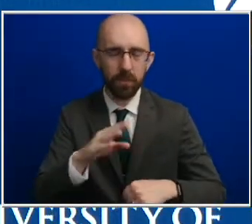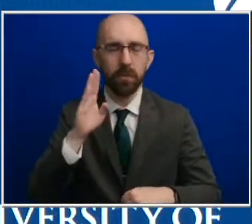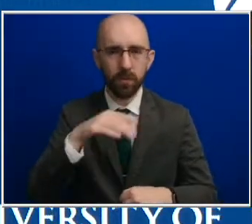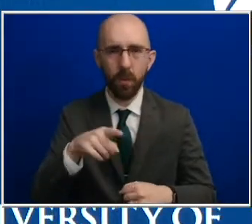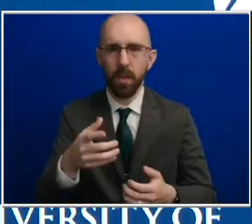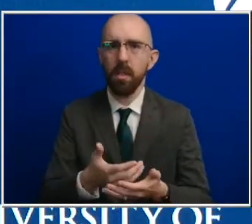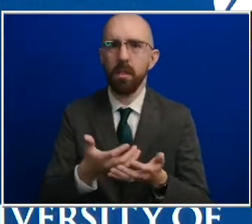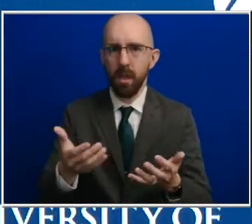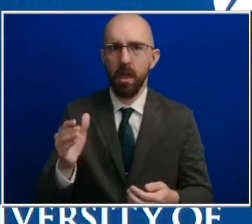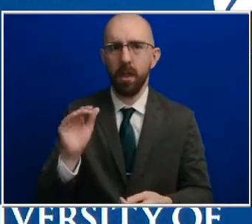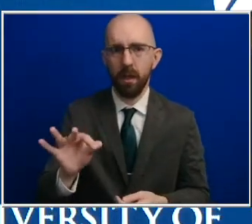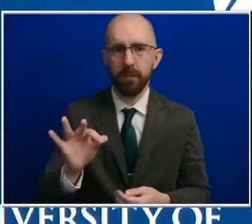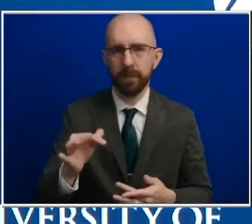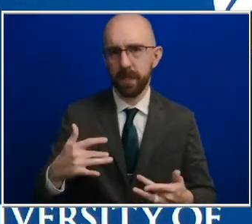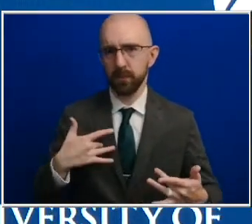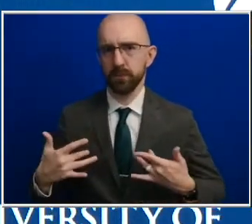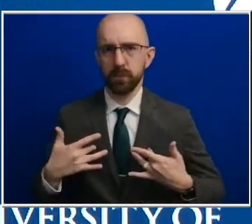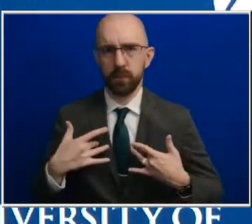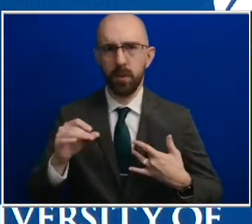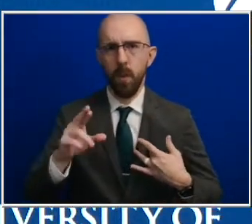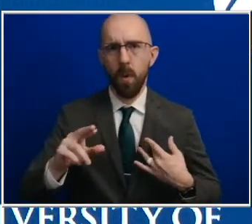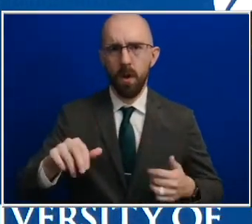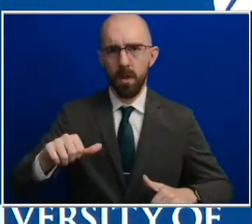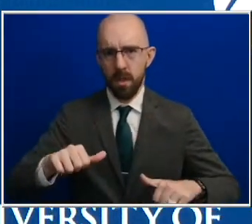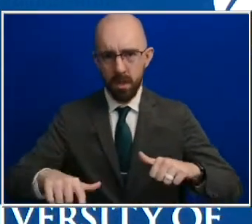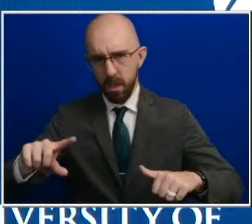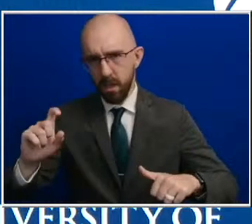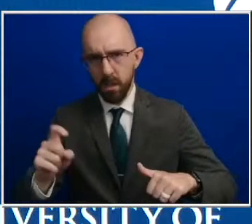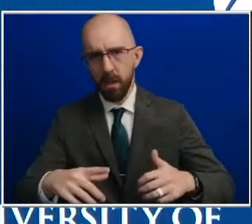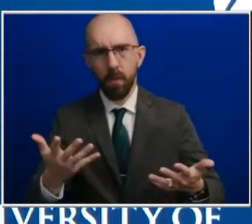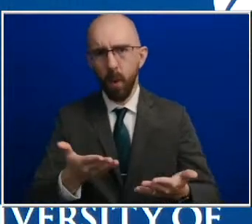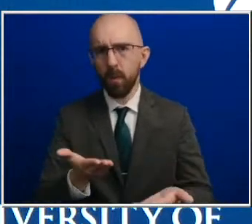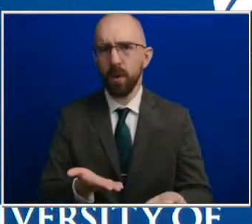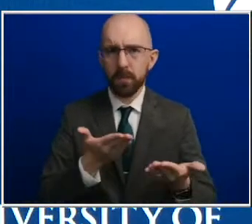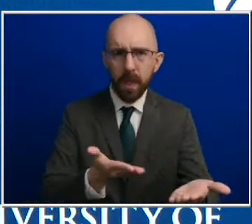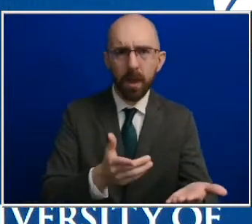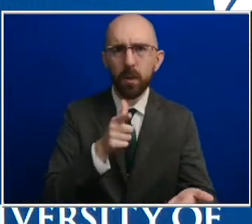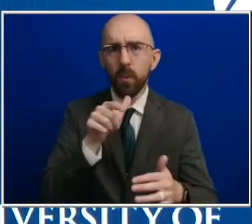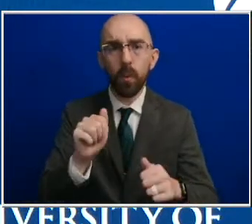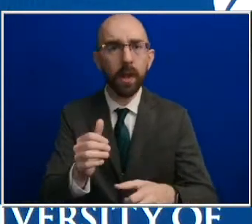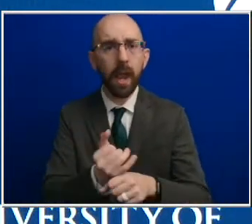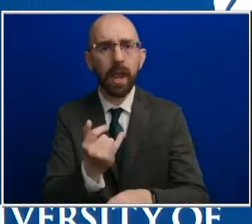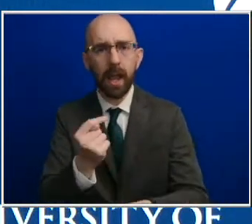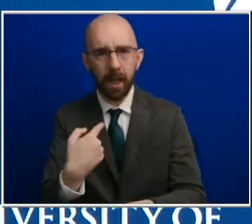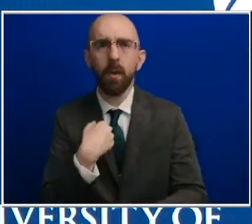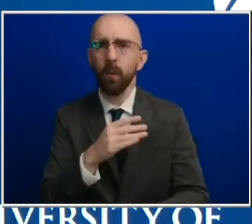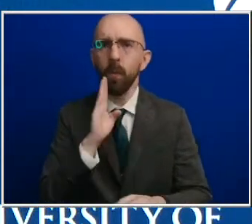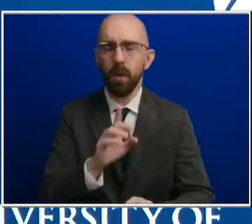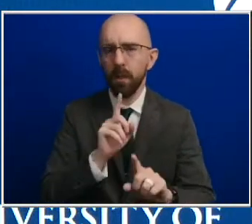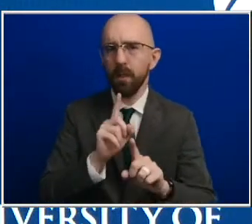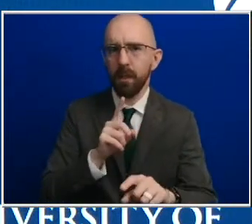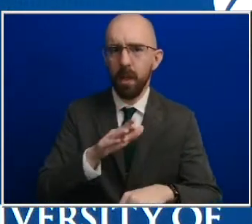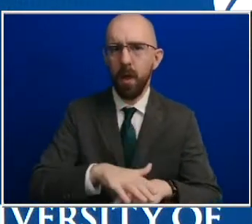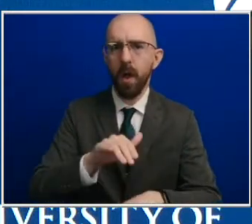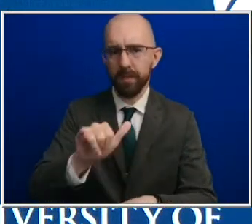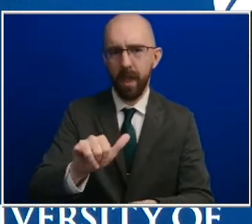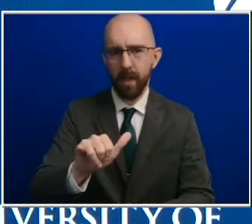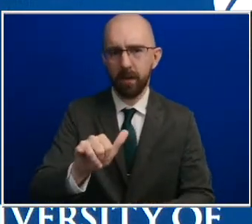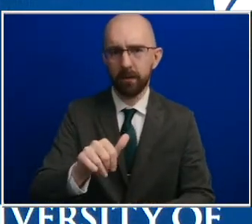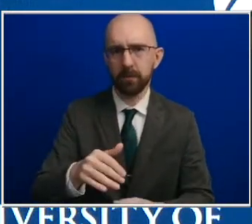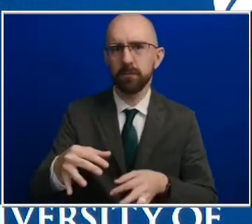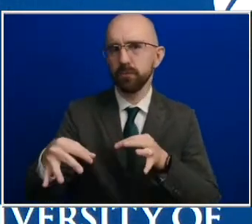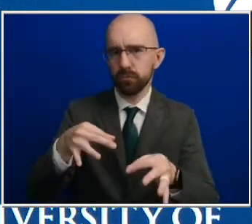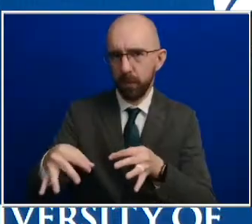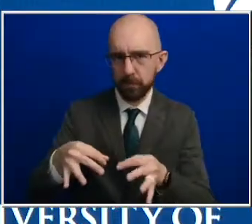of concern or questioning about what is recommended, who can get it. We will be reporting on that and describing that